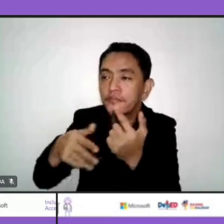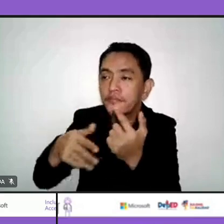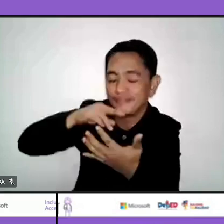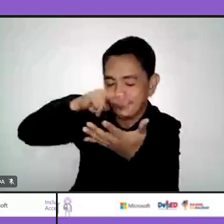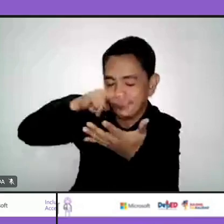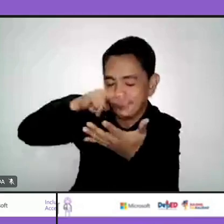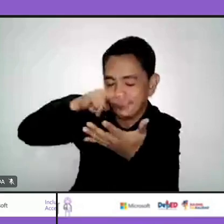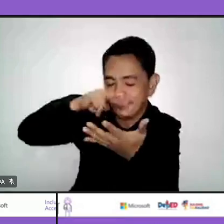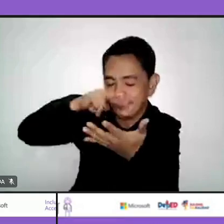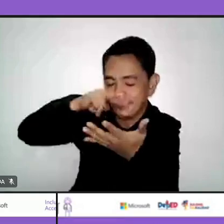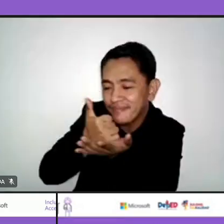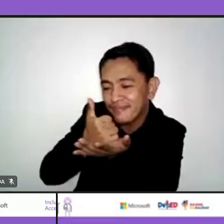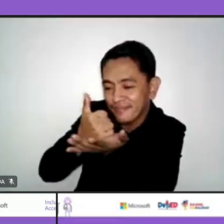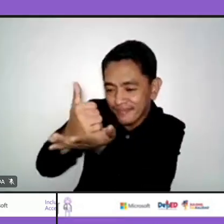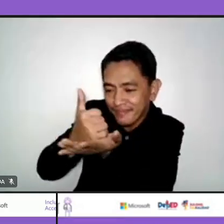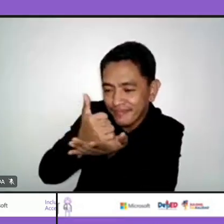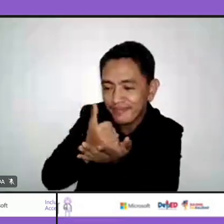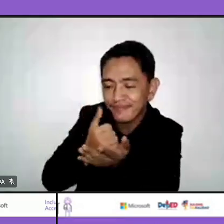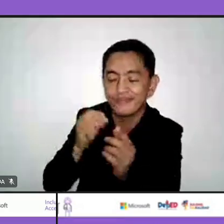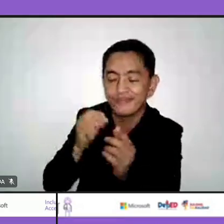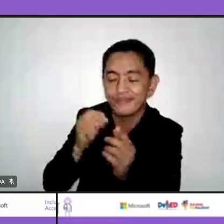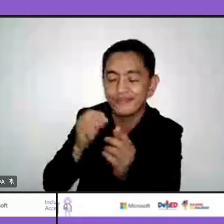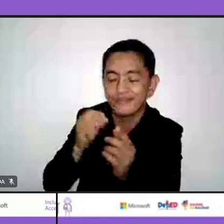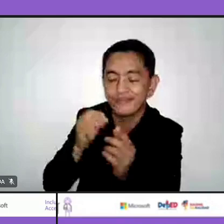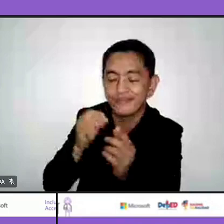giving them the book, but actually